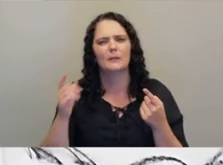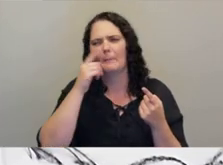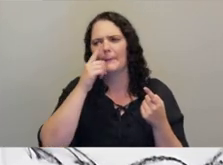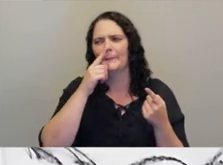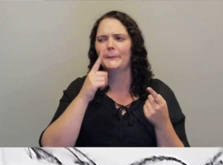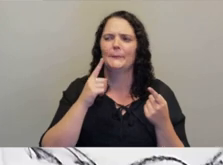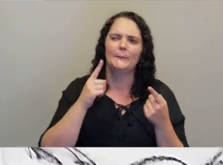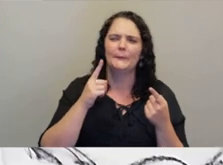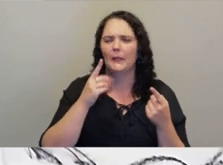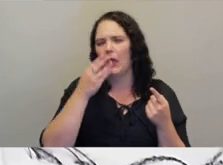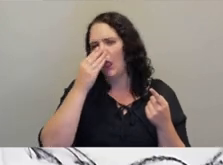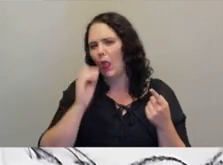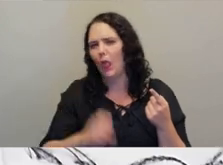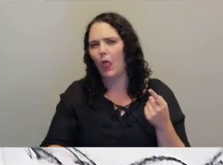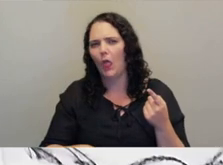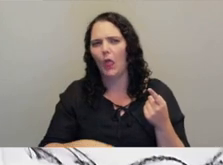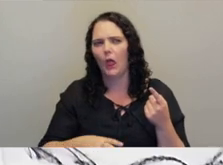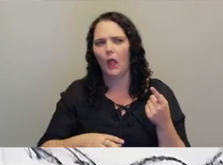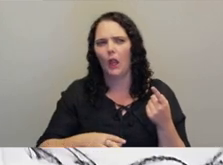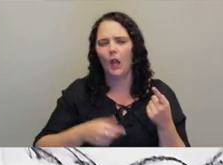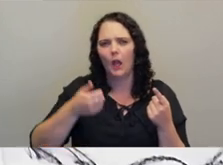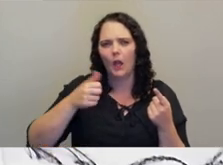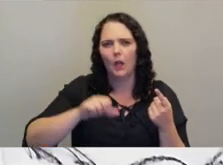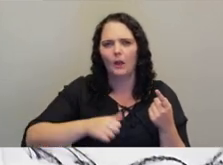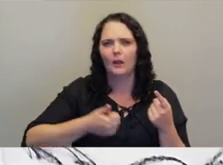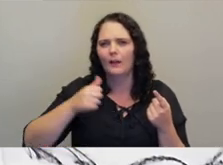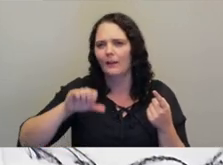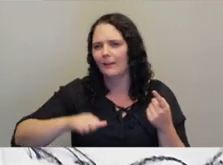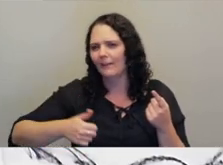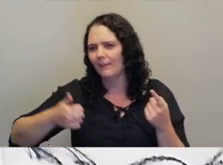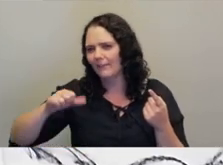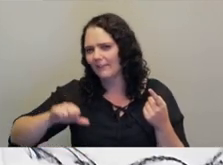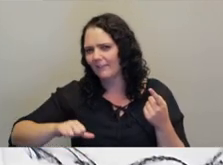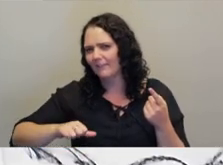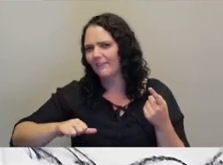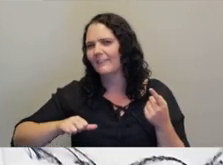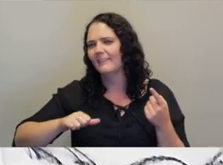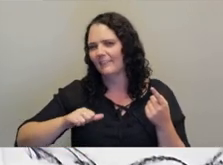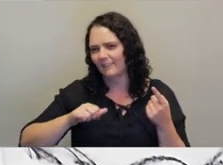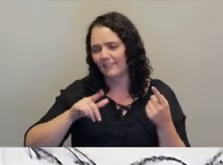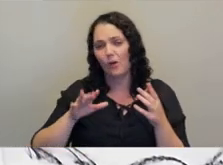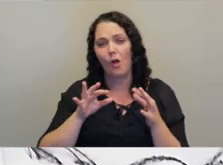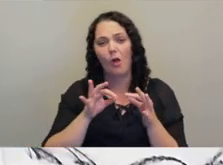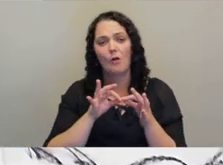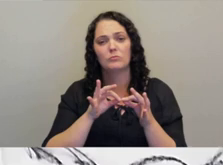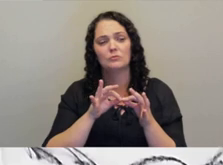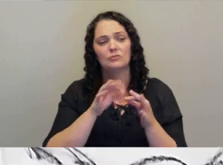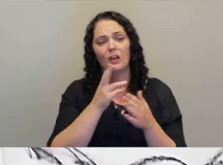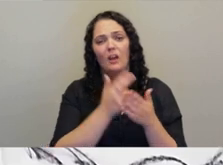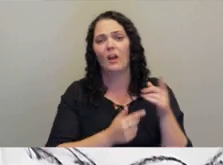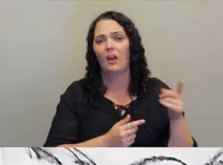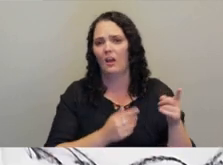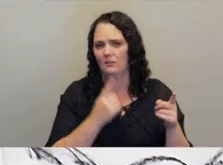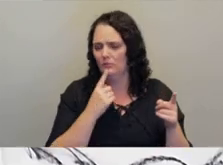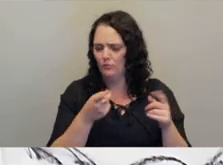to favor again. Boucher, you know, you think about the realists of the 19th century, Boucher said he never painted from nature. He hated nature. In fact, the famous quote